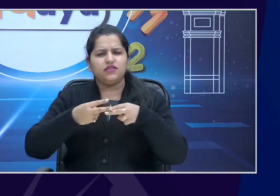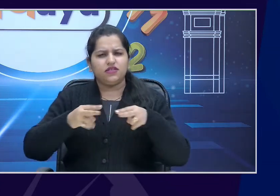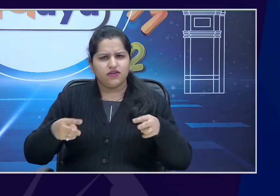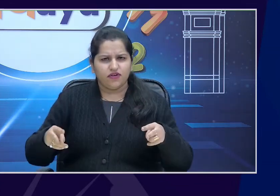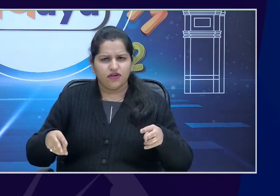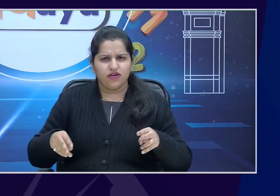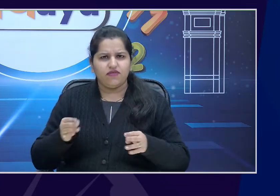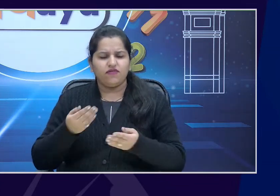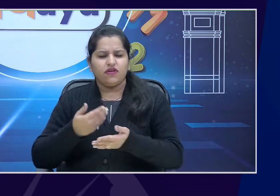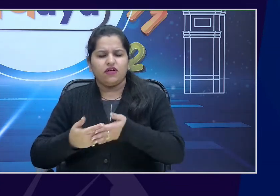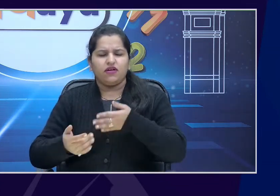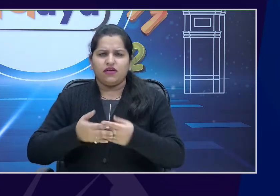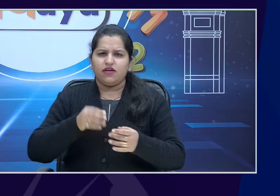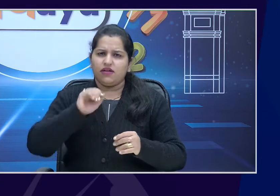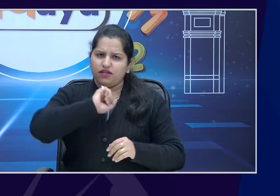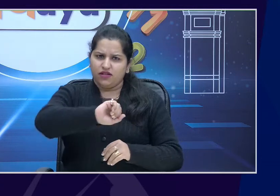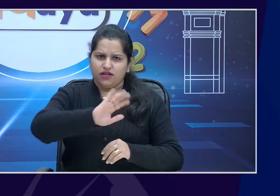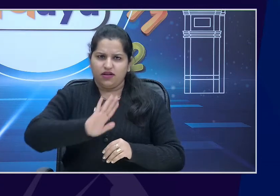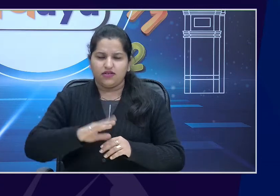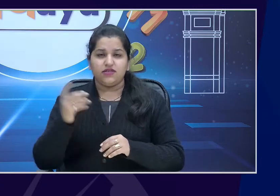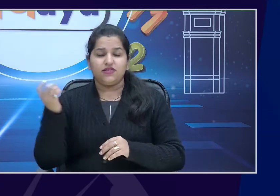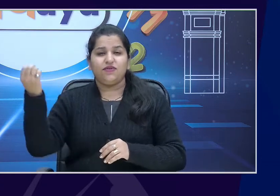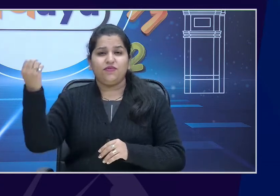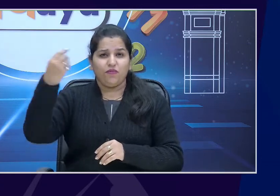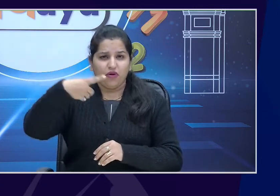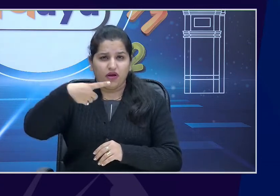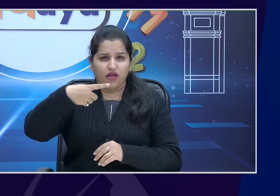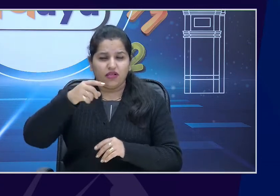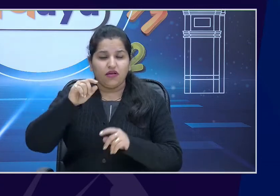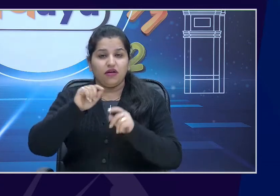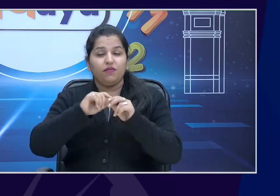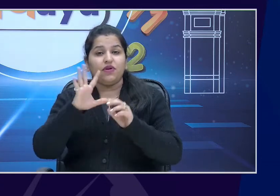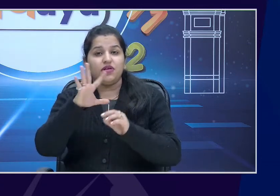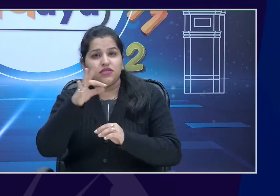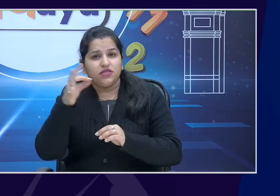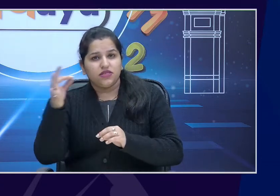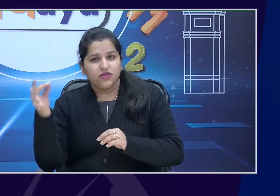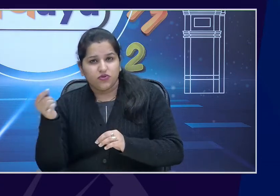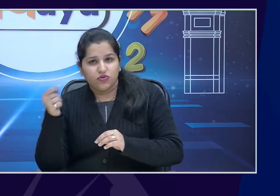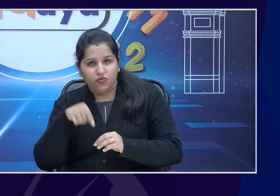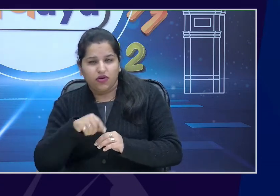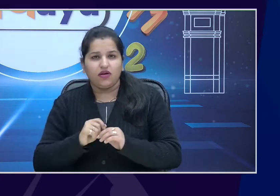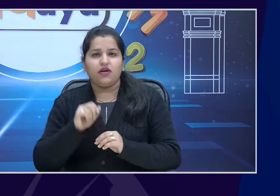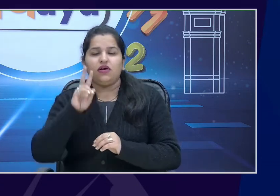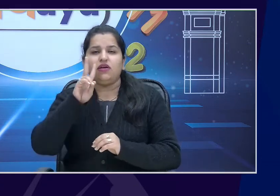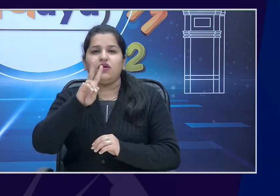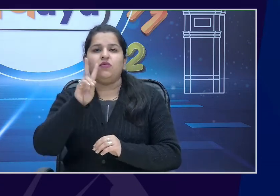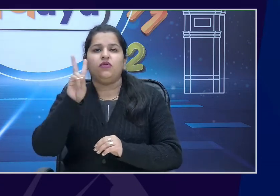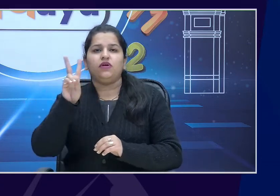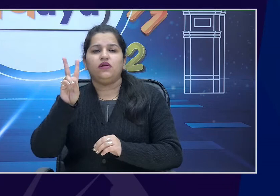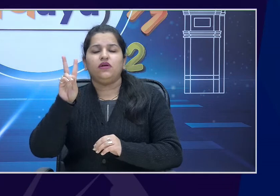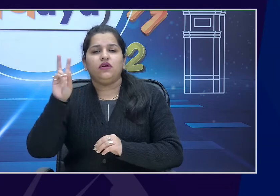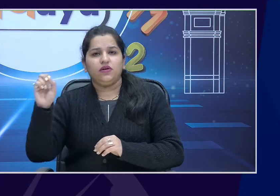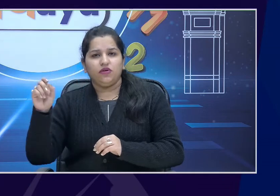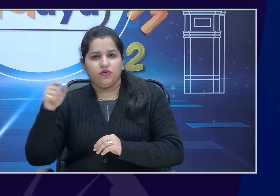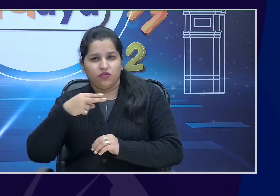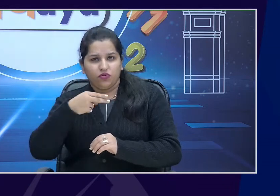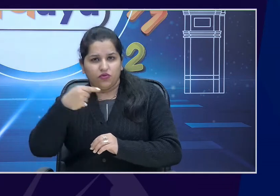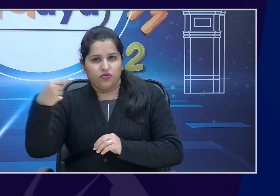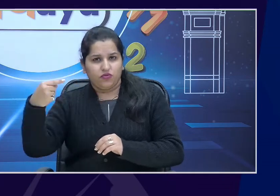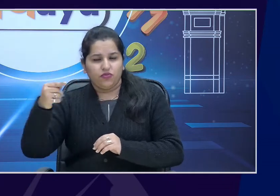12 months of year. It starts, and this diary starts from 2022, 2023, then 2024